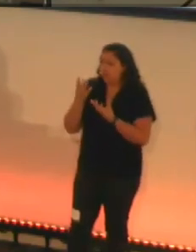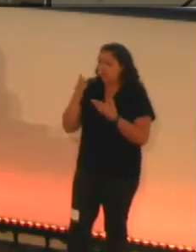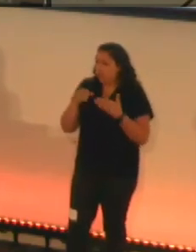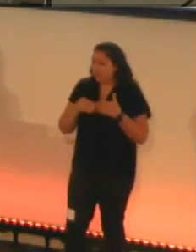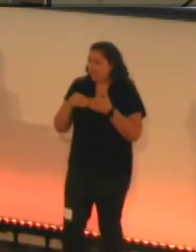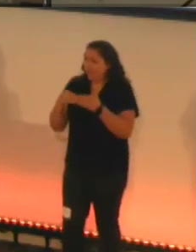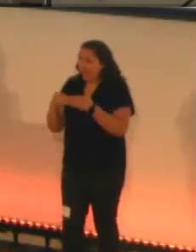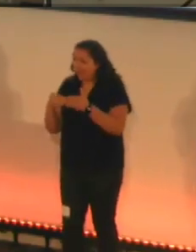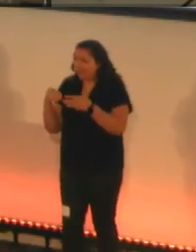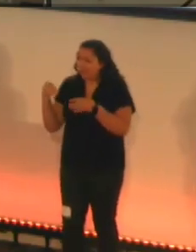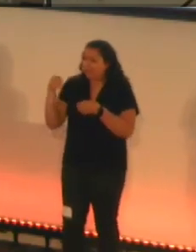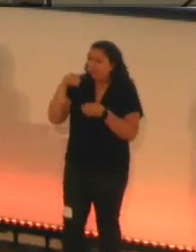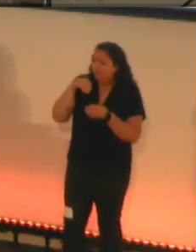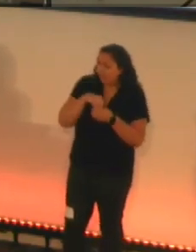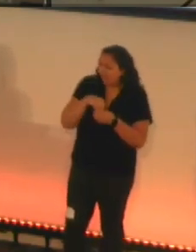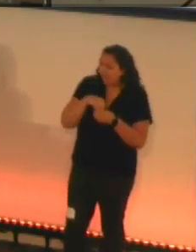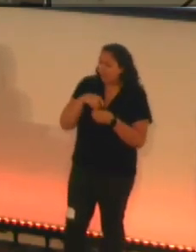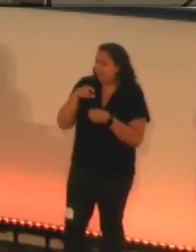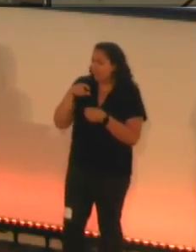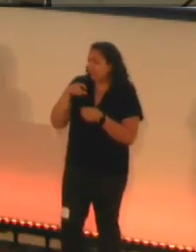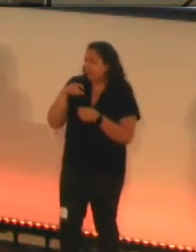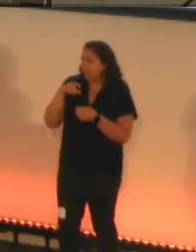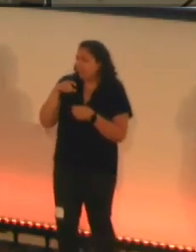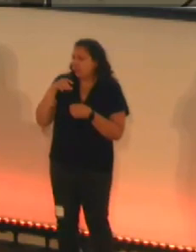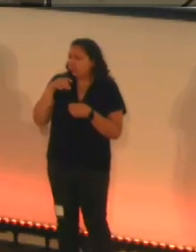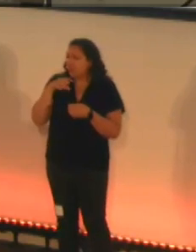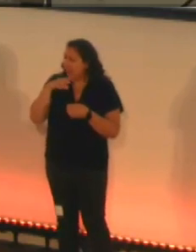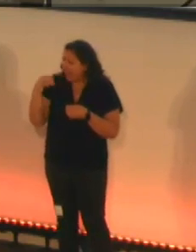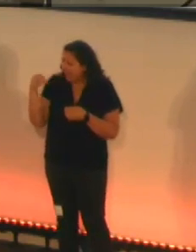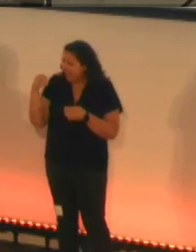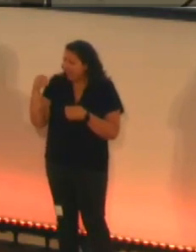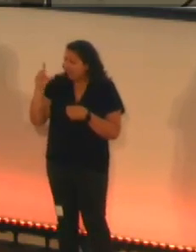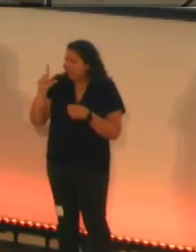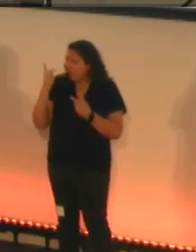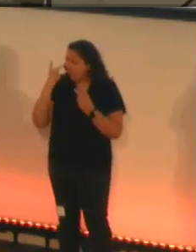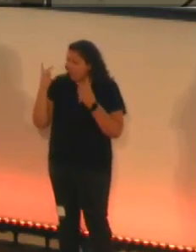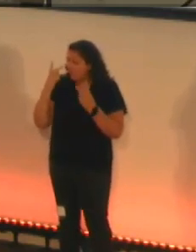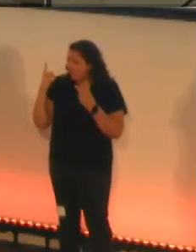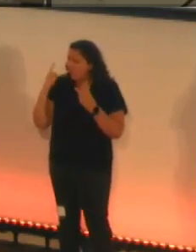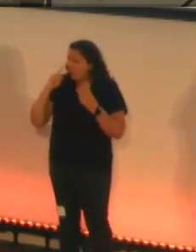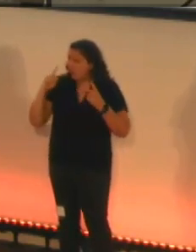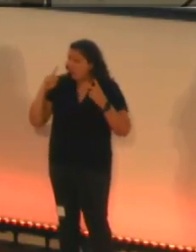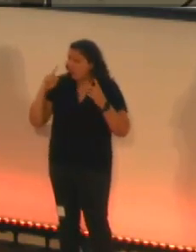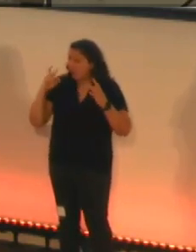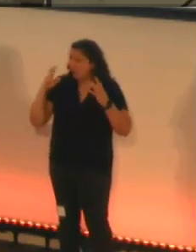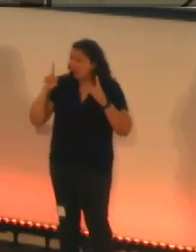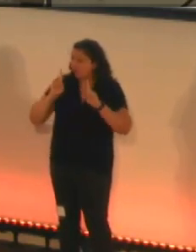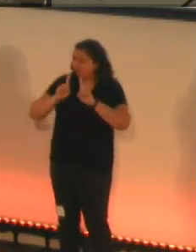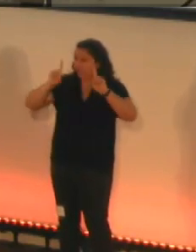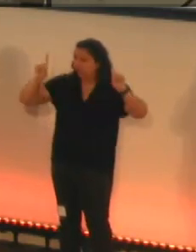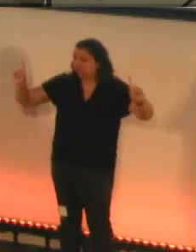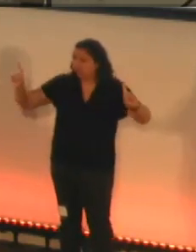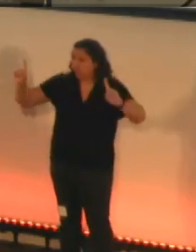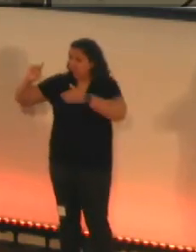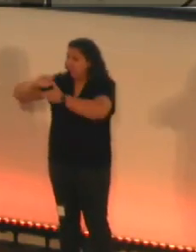and the low vision user, were they remote or were they in person? Got it, yes. So we did use